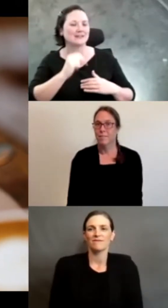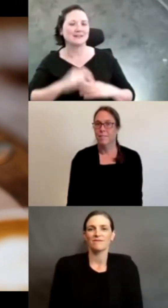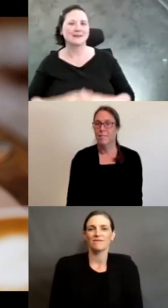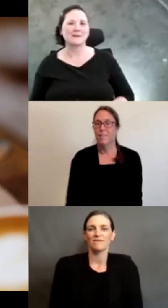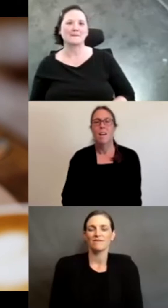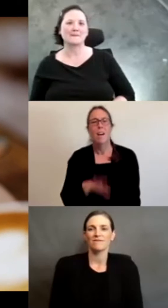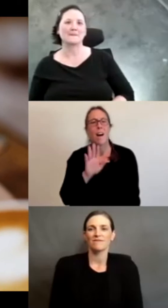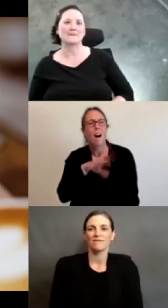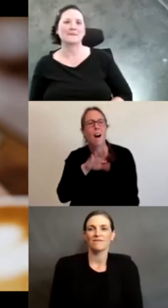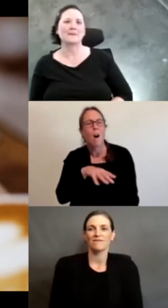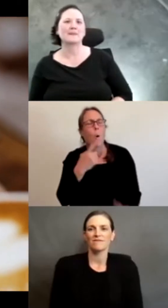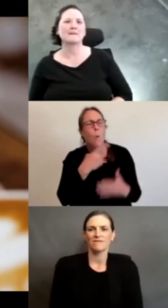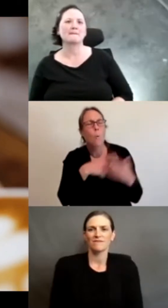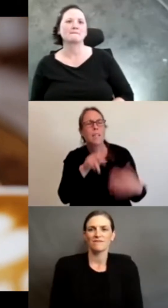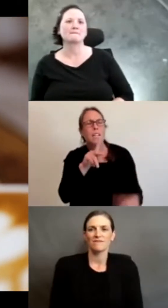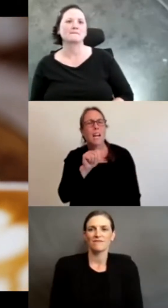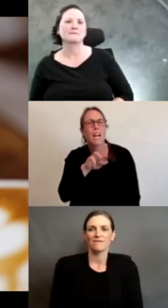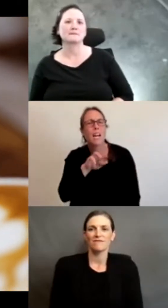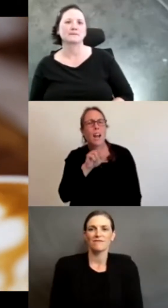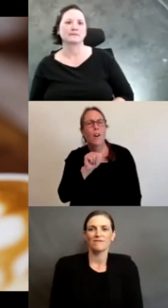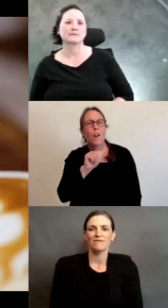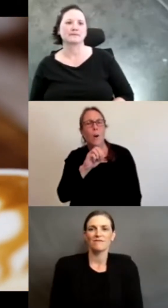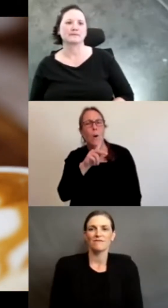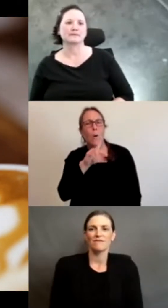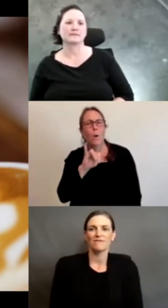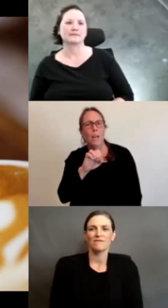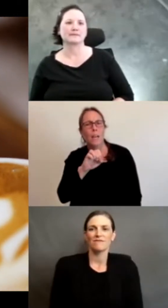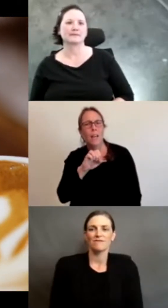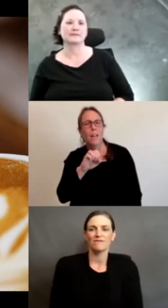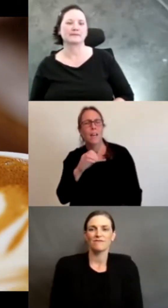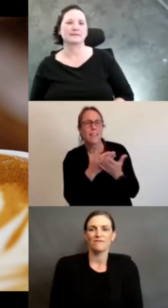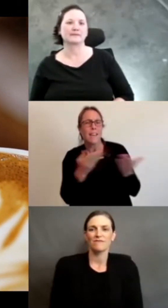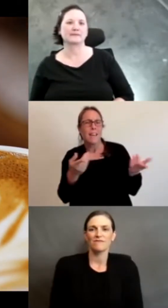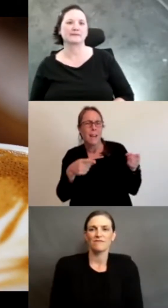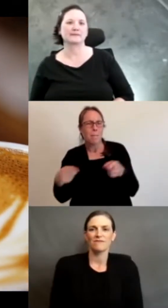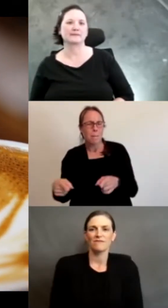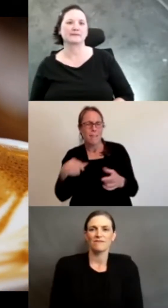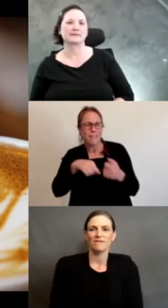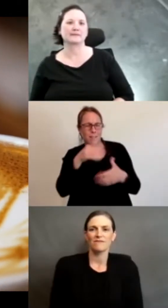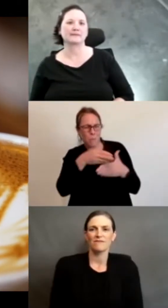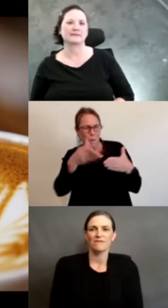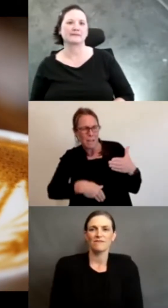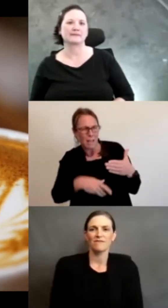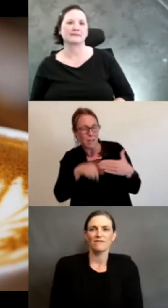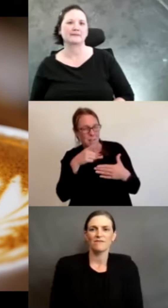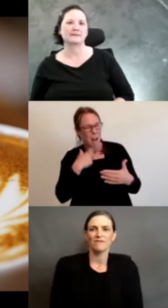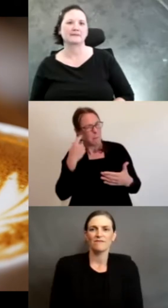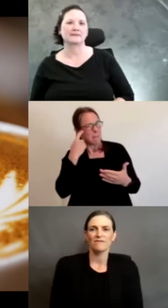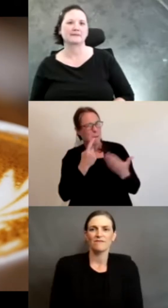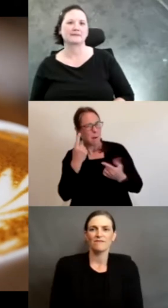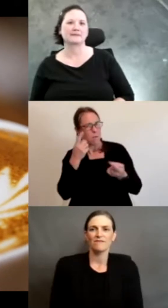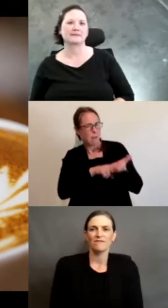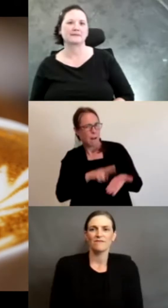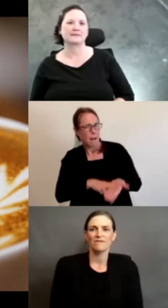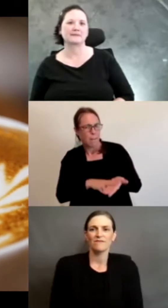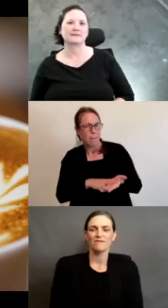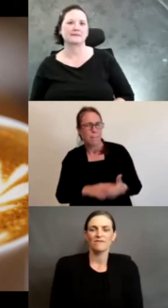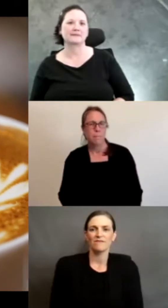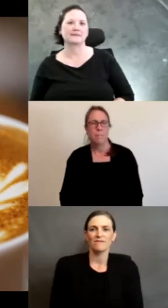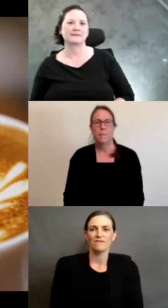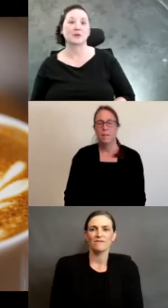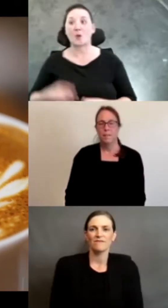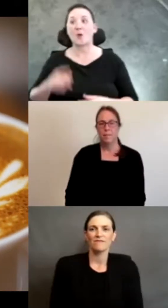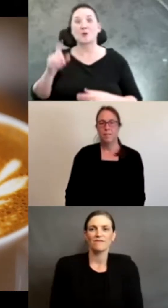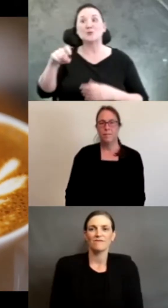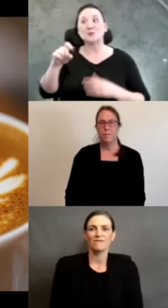weekend? I might sign up. Oh, you should. You have a great voice, Celia. That's what we've been telling her. The theme